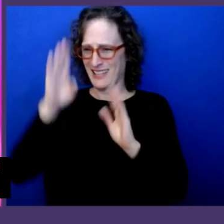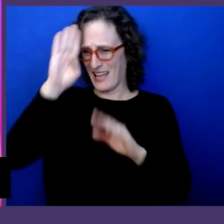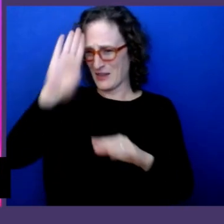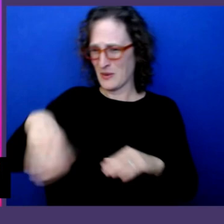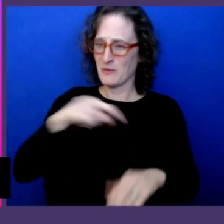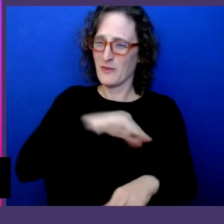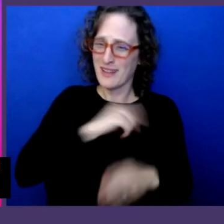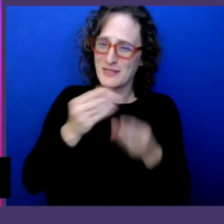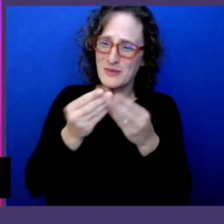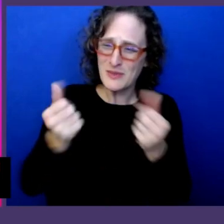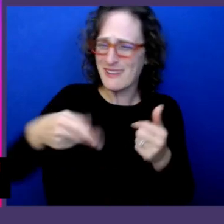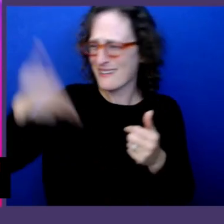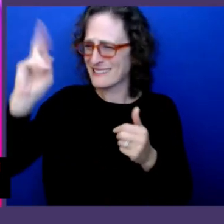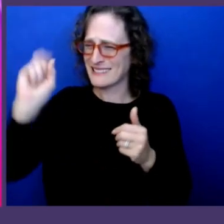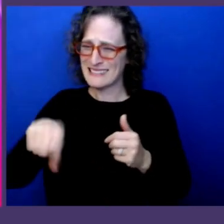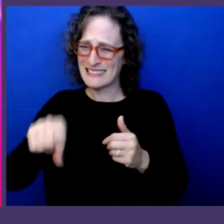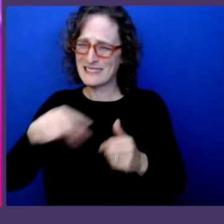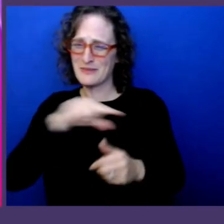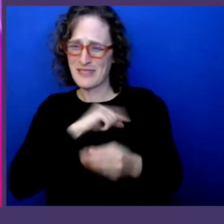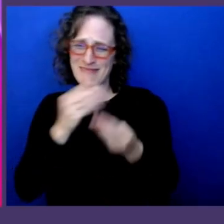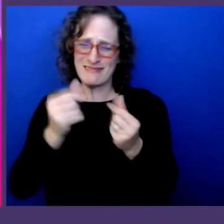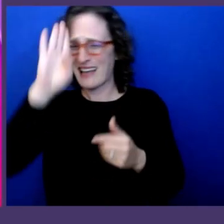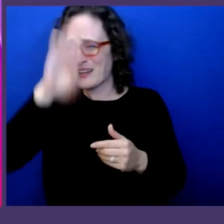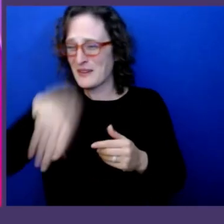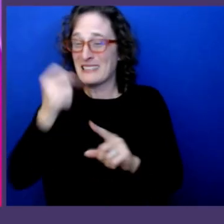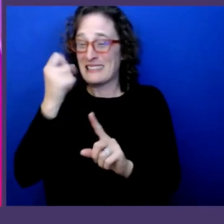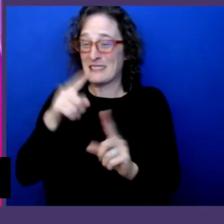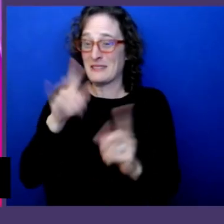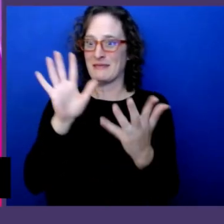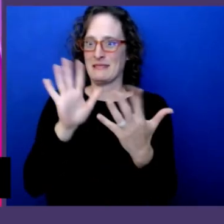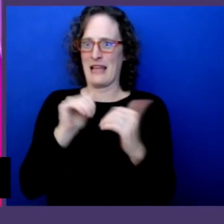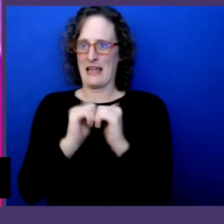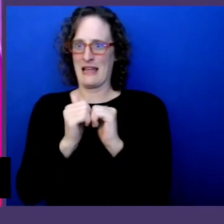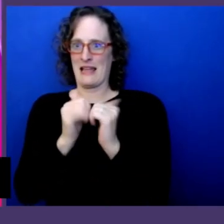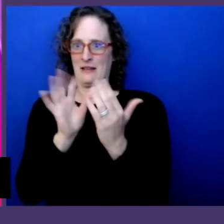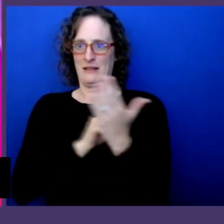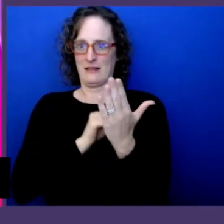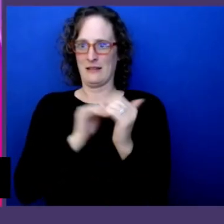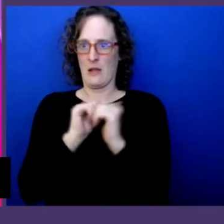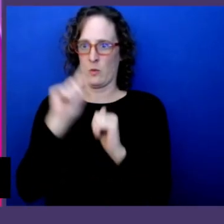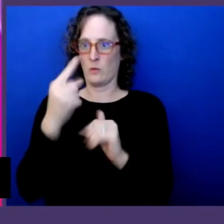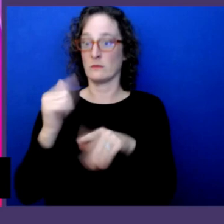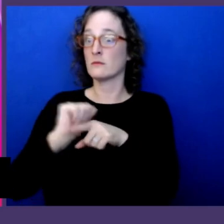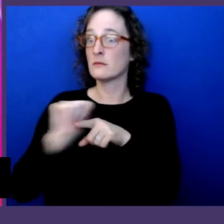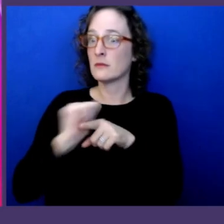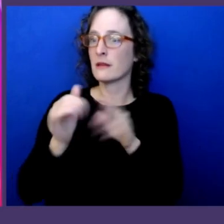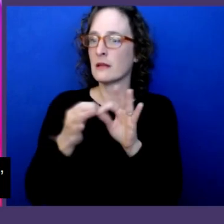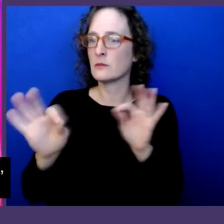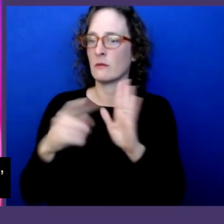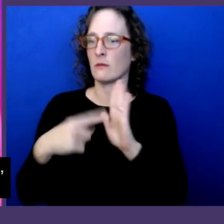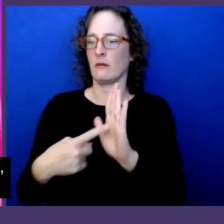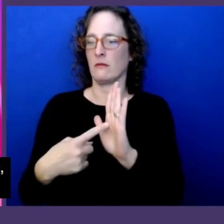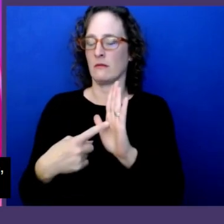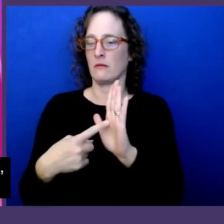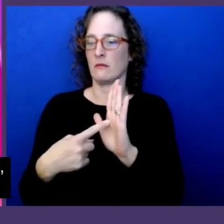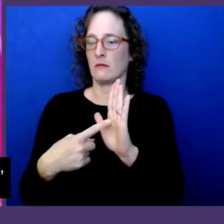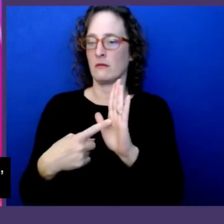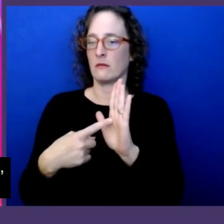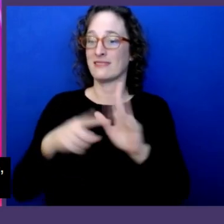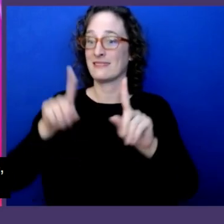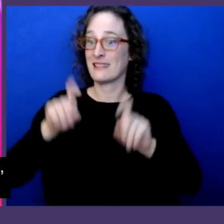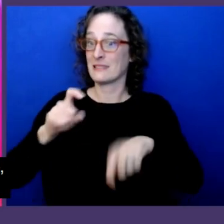it because they're just trained on language modeling. And so at test time, you actually have to ask for a good performance. So in this example, in this